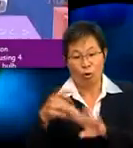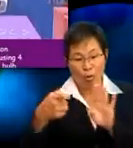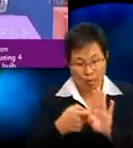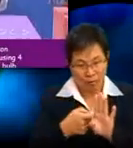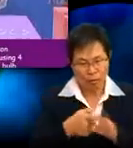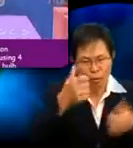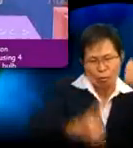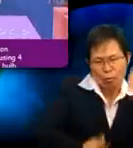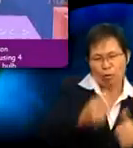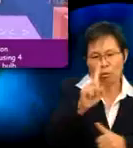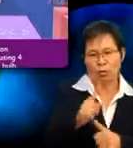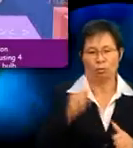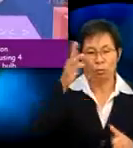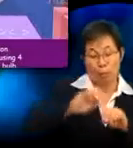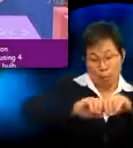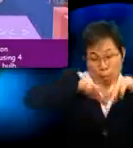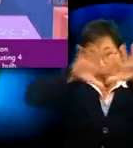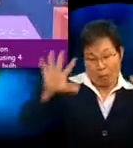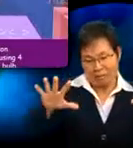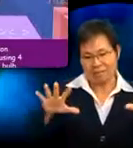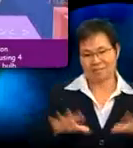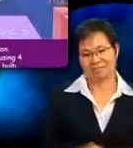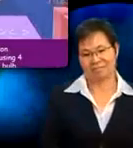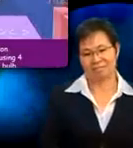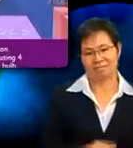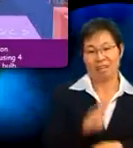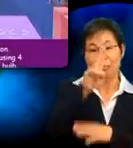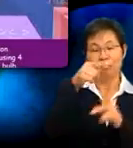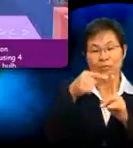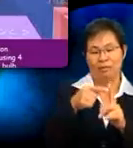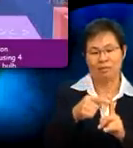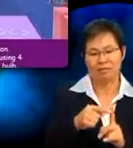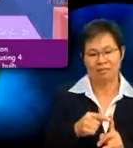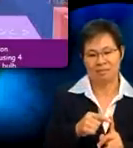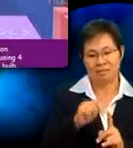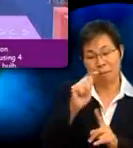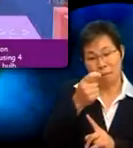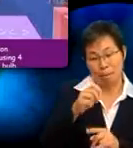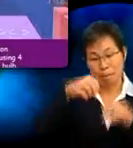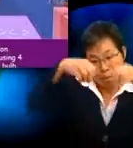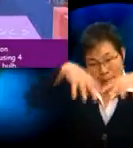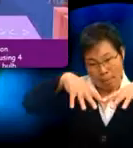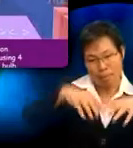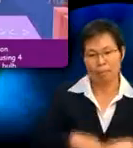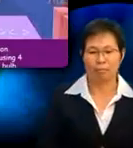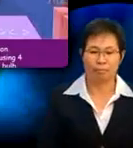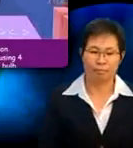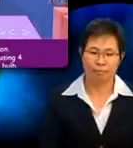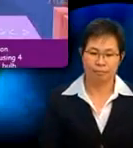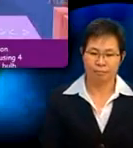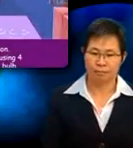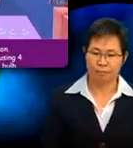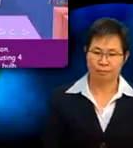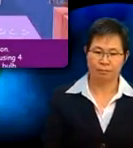2 batteries and the other one using 4 batteries.